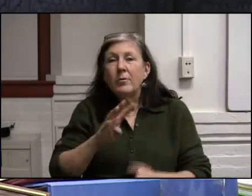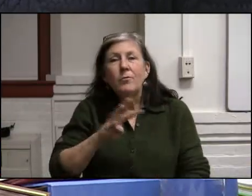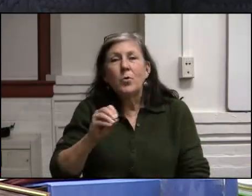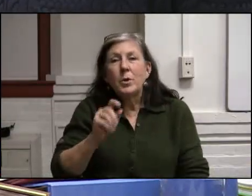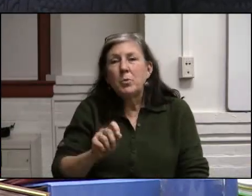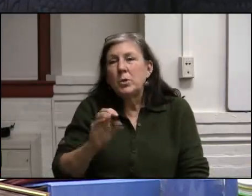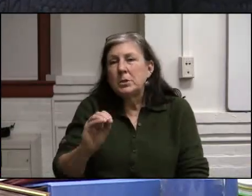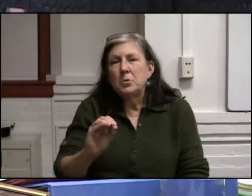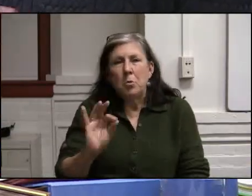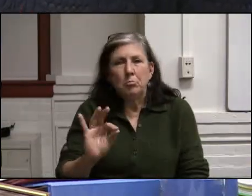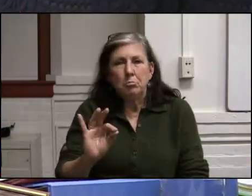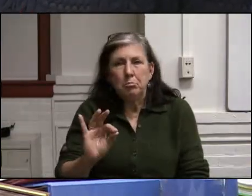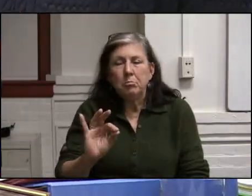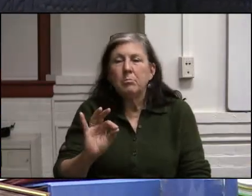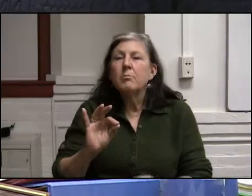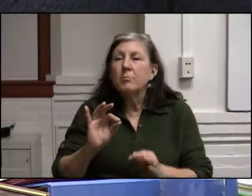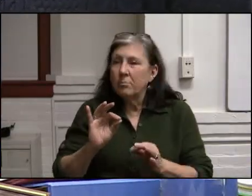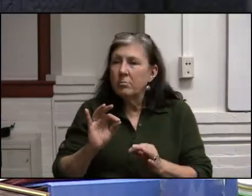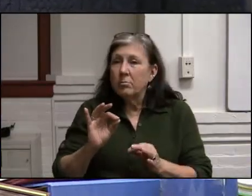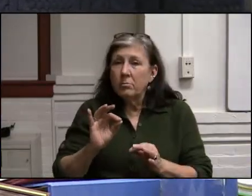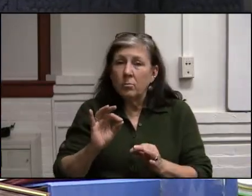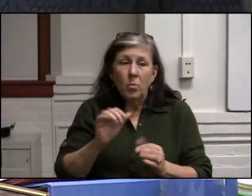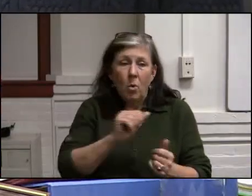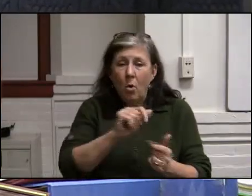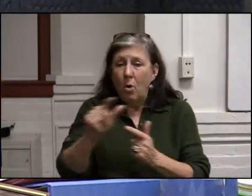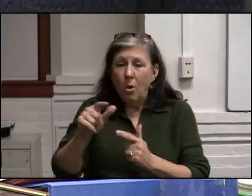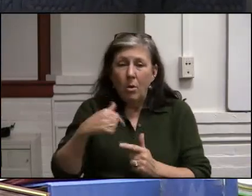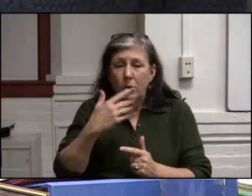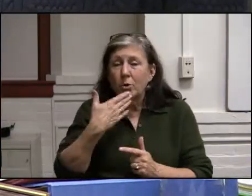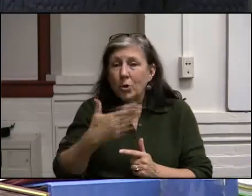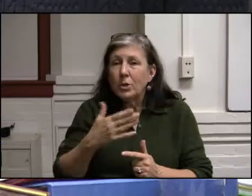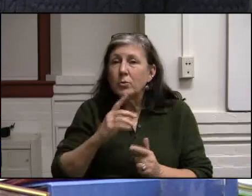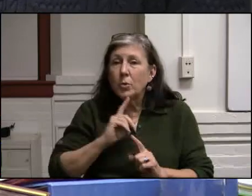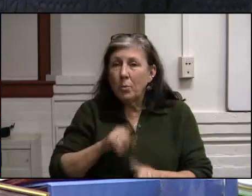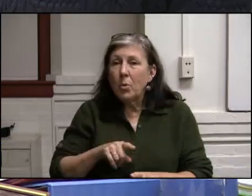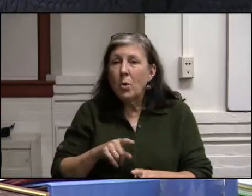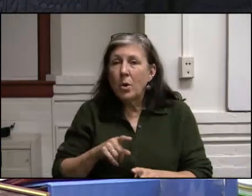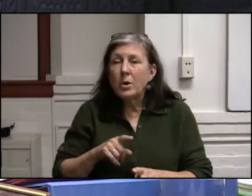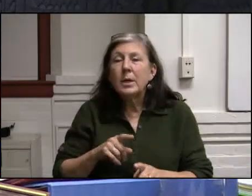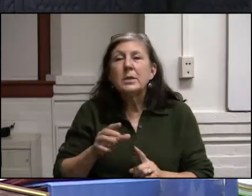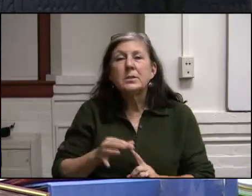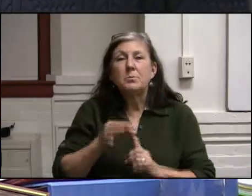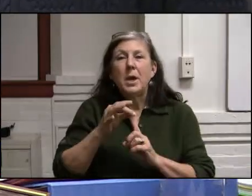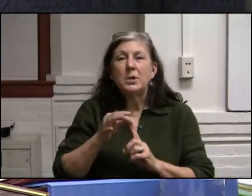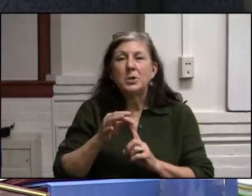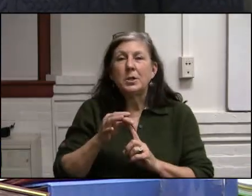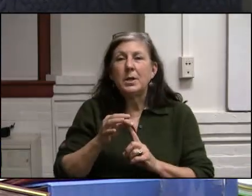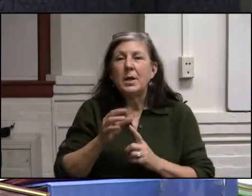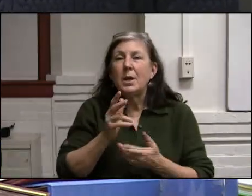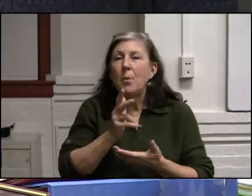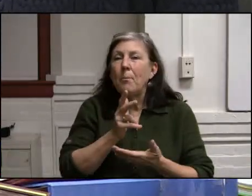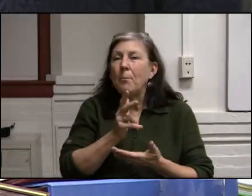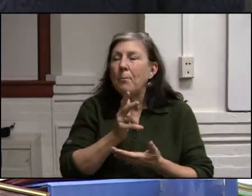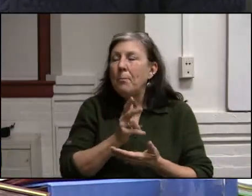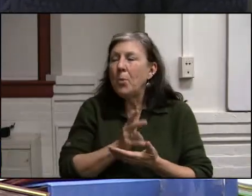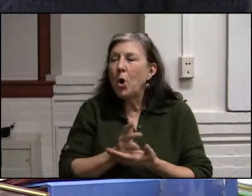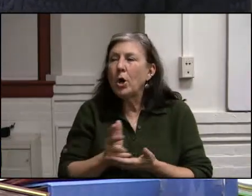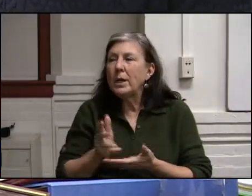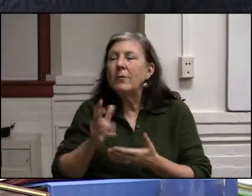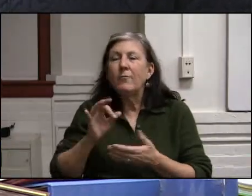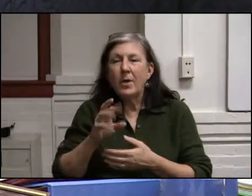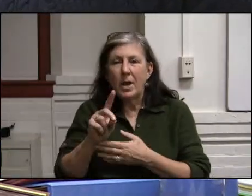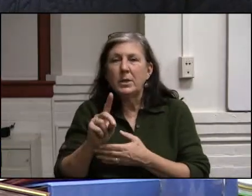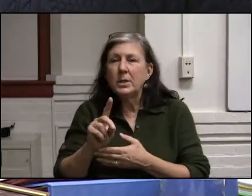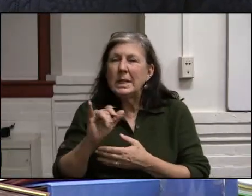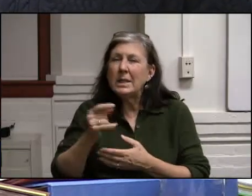there. In fact, good shape across the board in this report, particularly in the parking fund. Of course, the parking fund is a little distorted